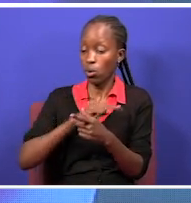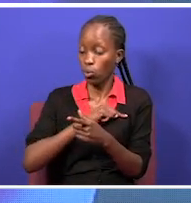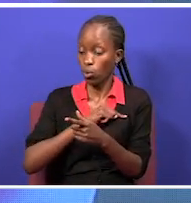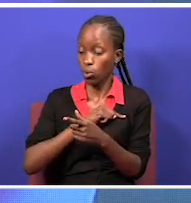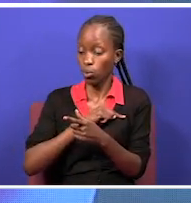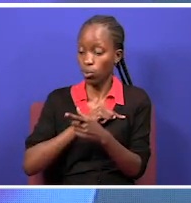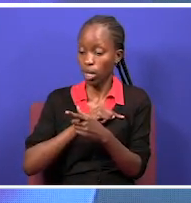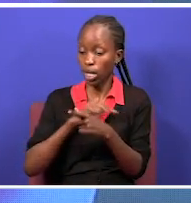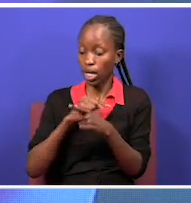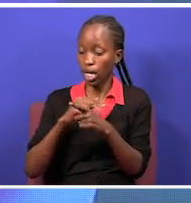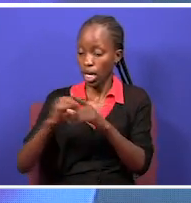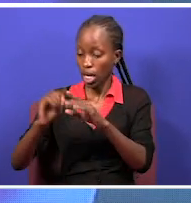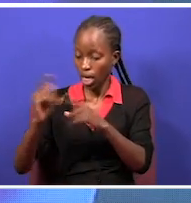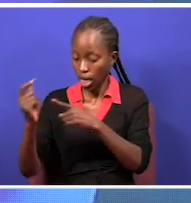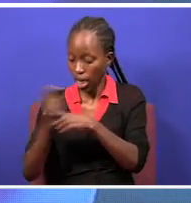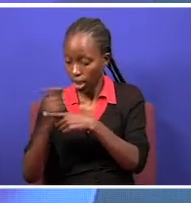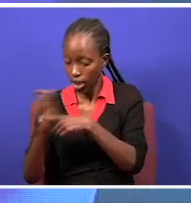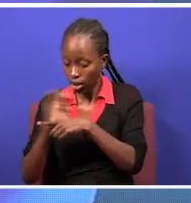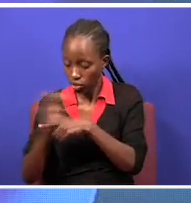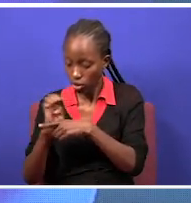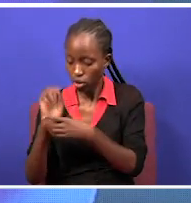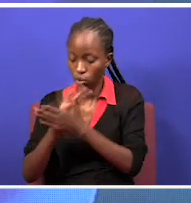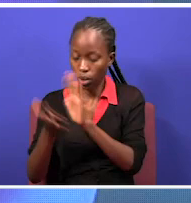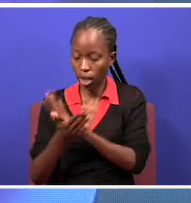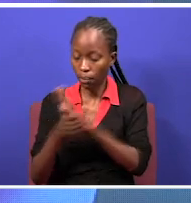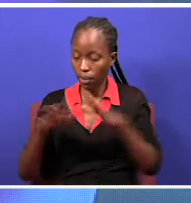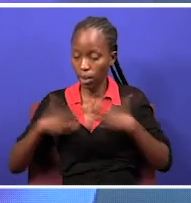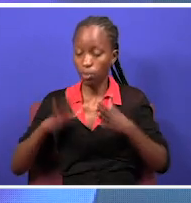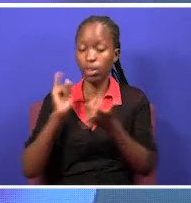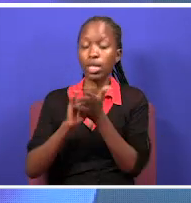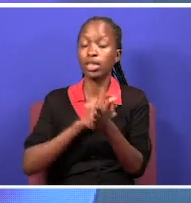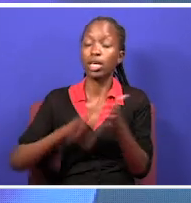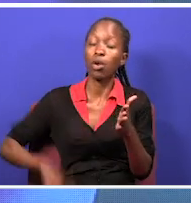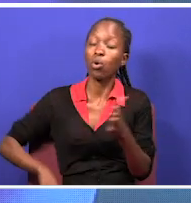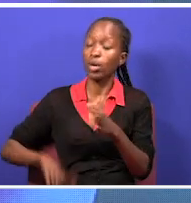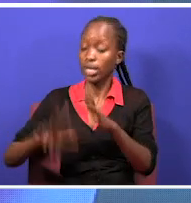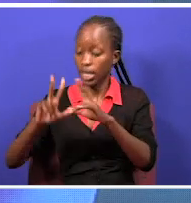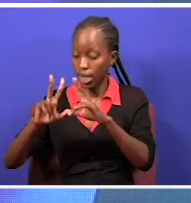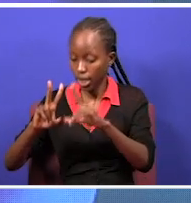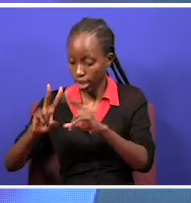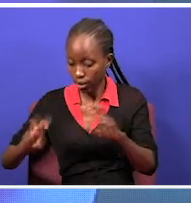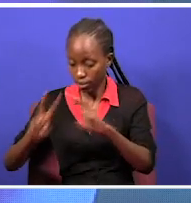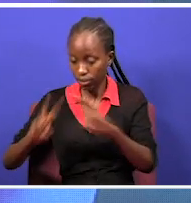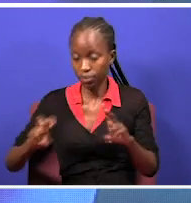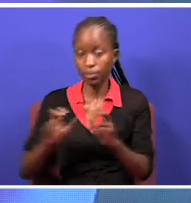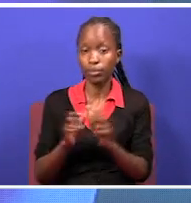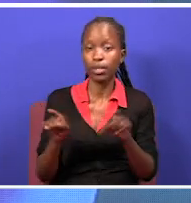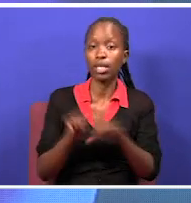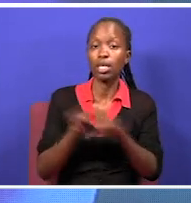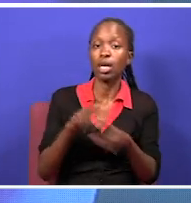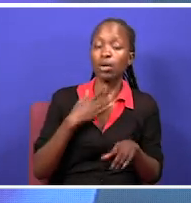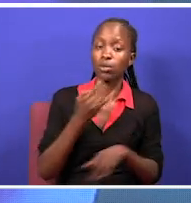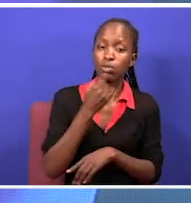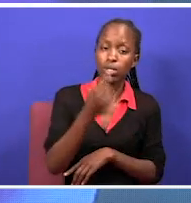being the kind of people that God is looking for. And do I dare say, not